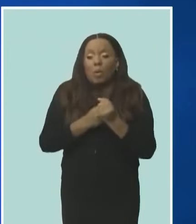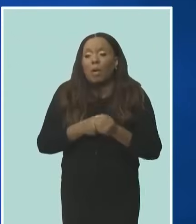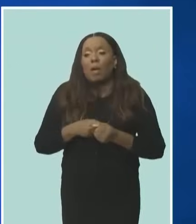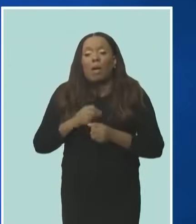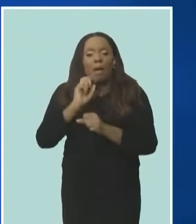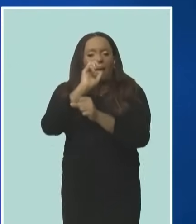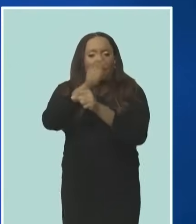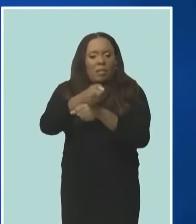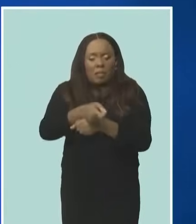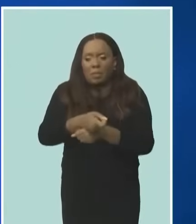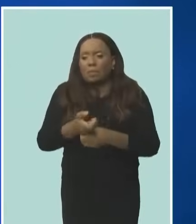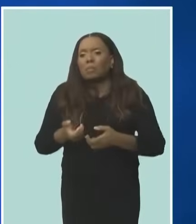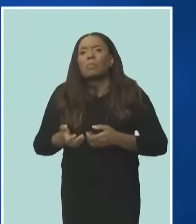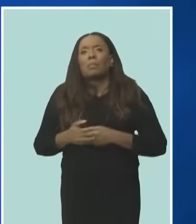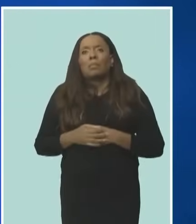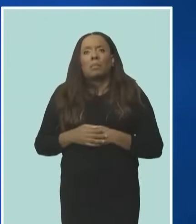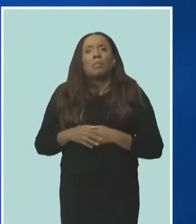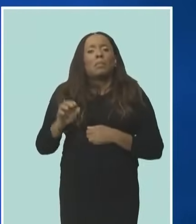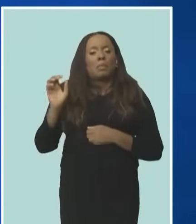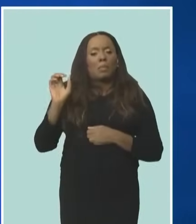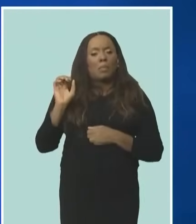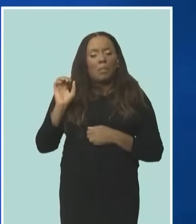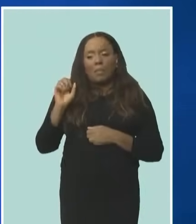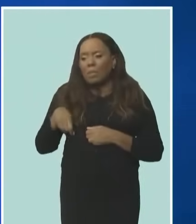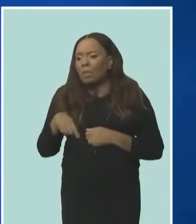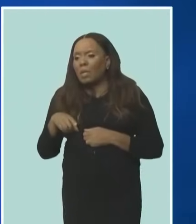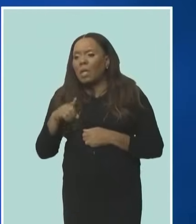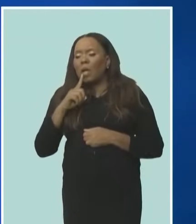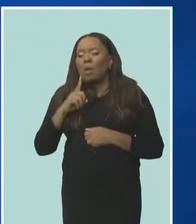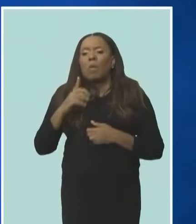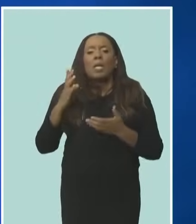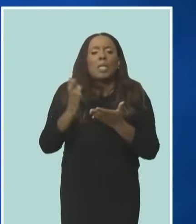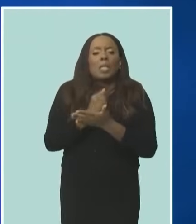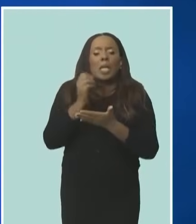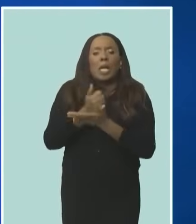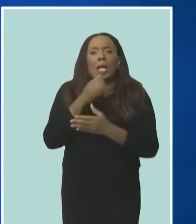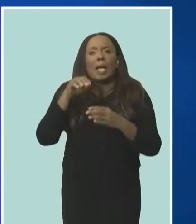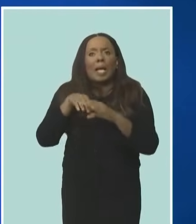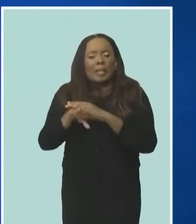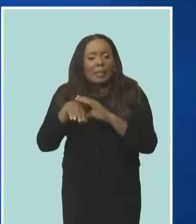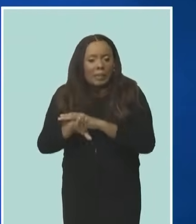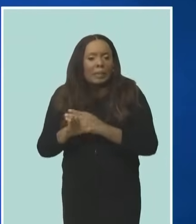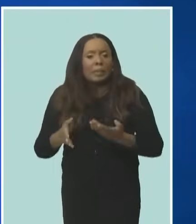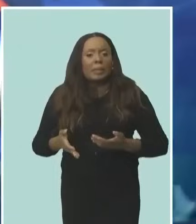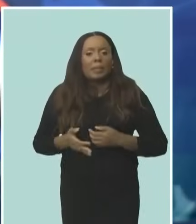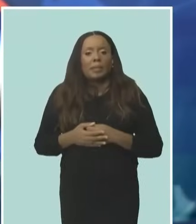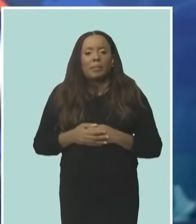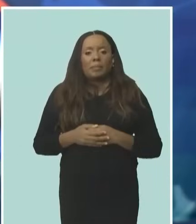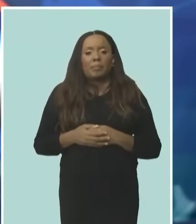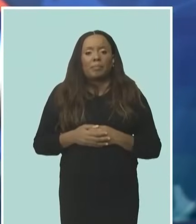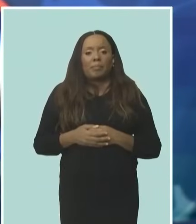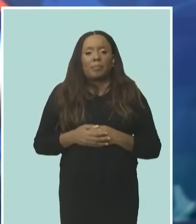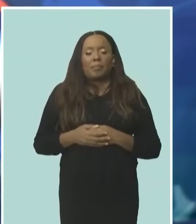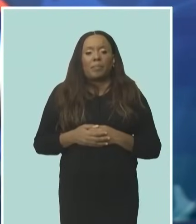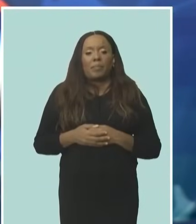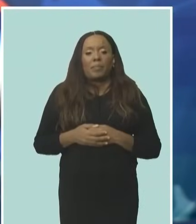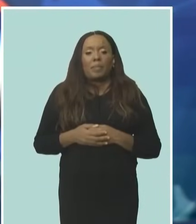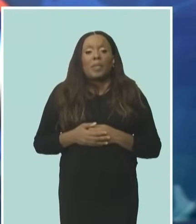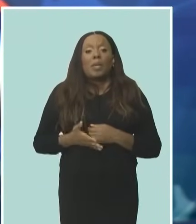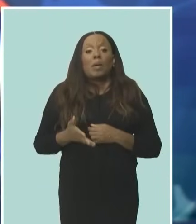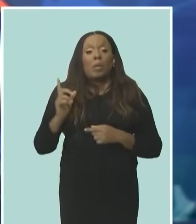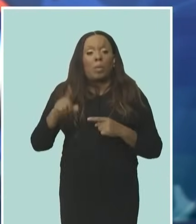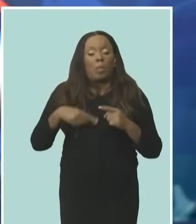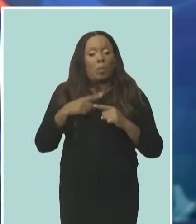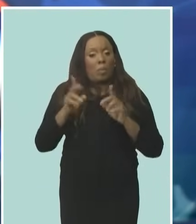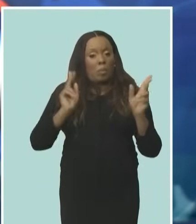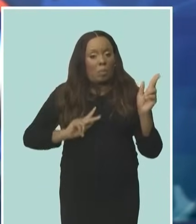micro insurance can return quickly to the oceans after natural disaster and get going. The finance official